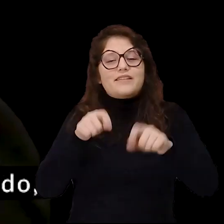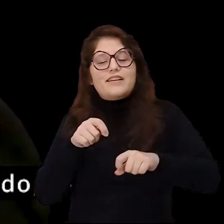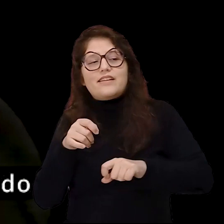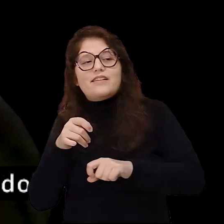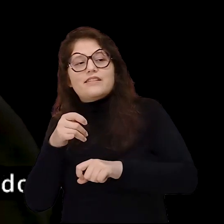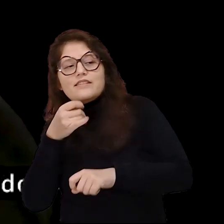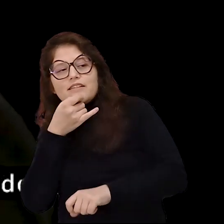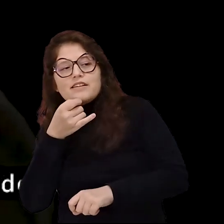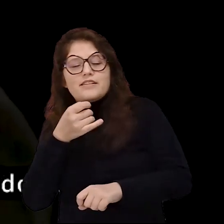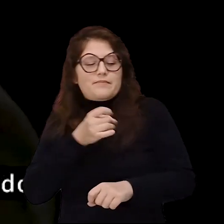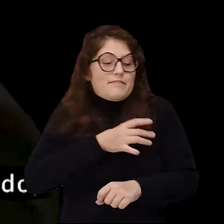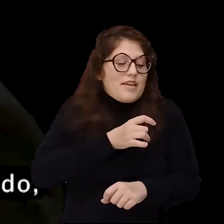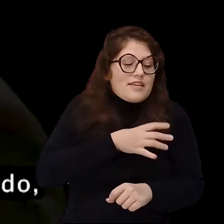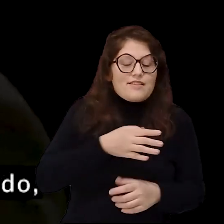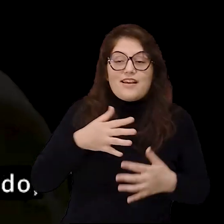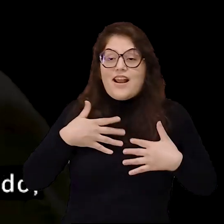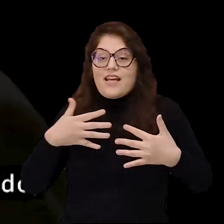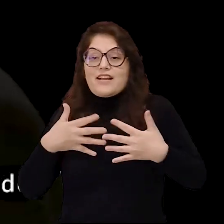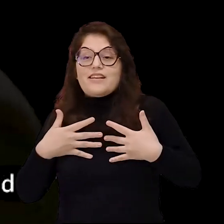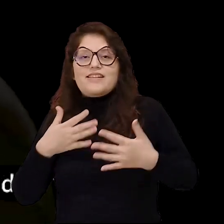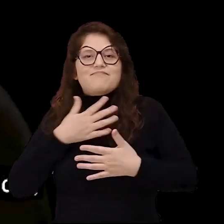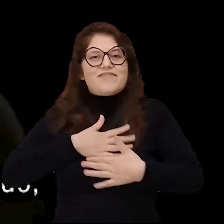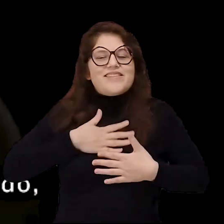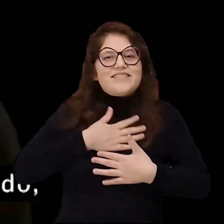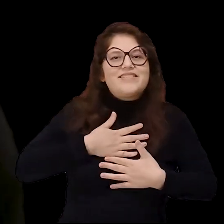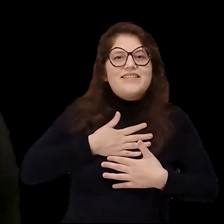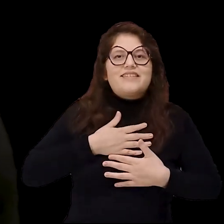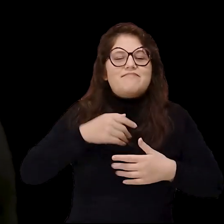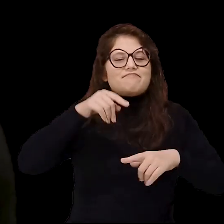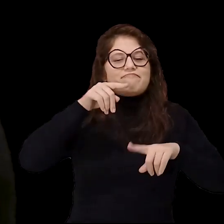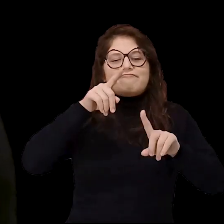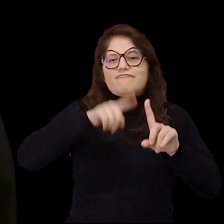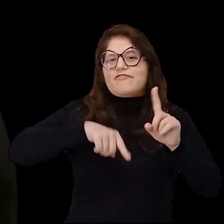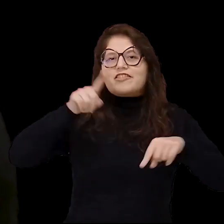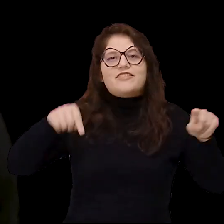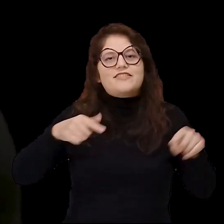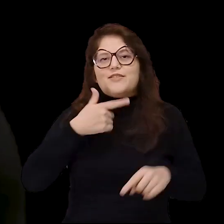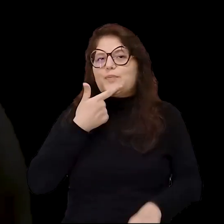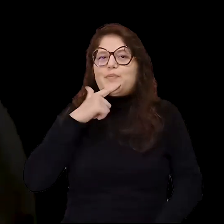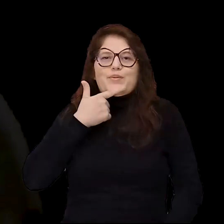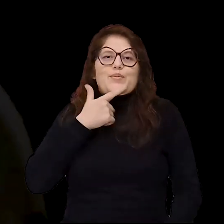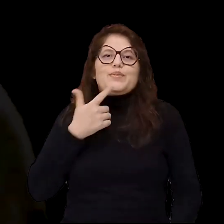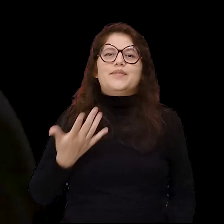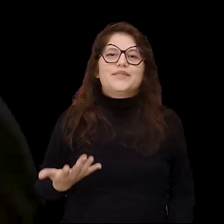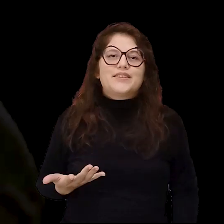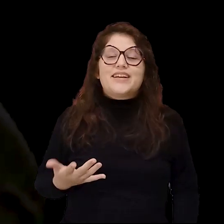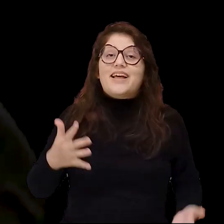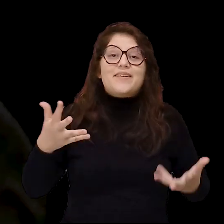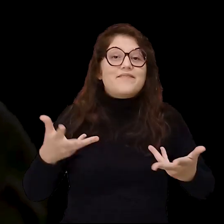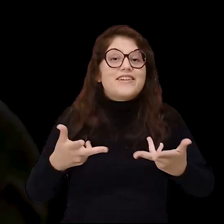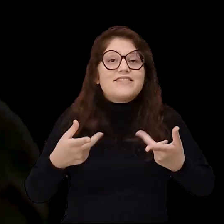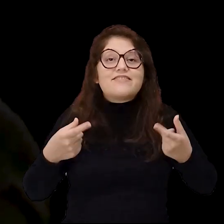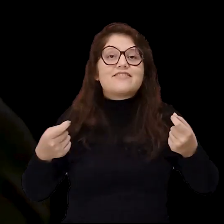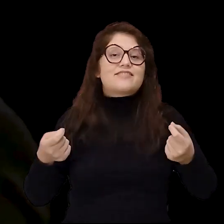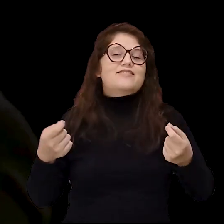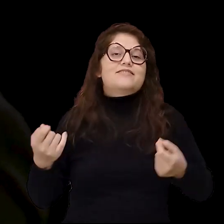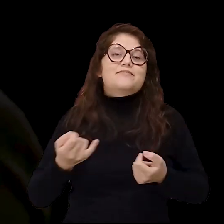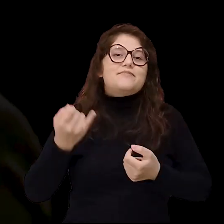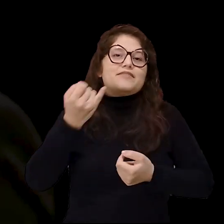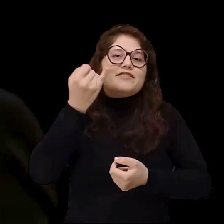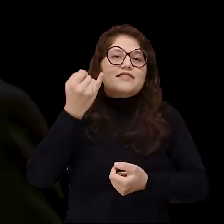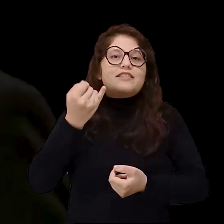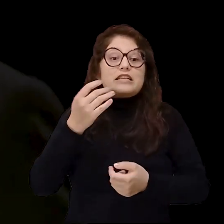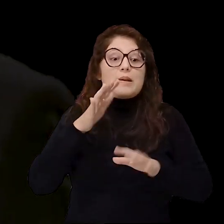adaptive. Being able to have sadness and fear and joy and pleasure and all of the other moods that we have,